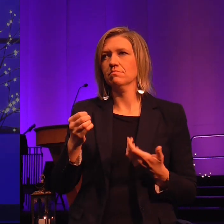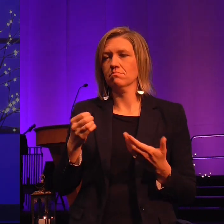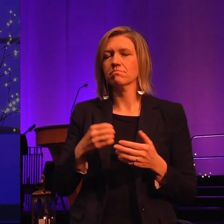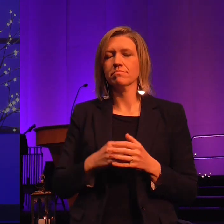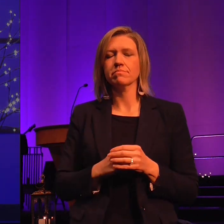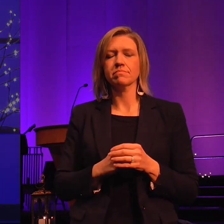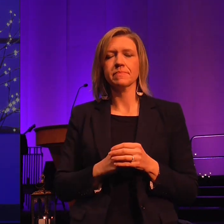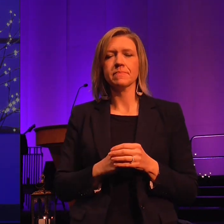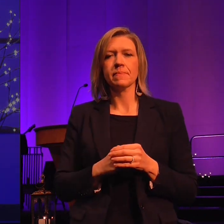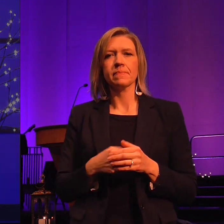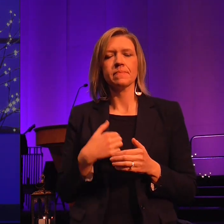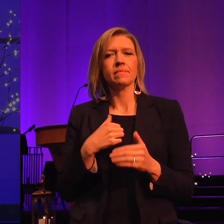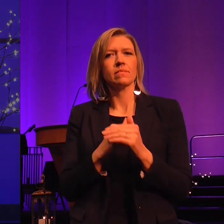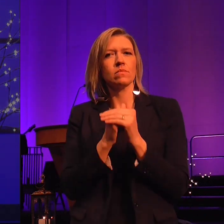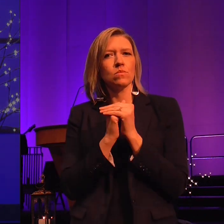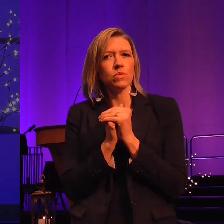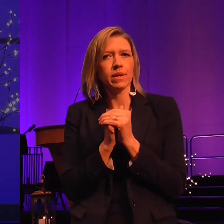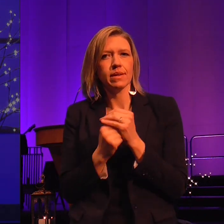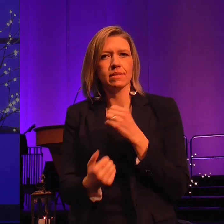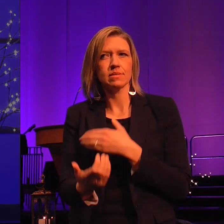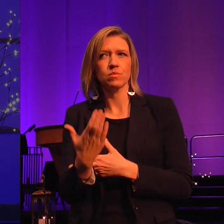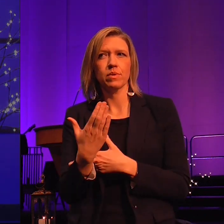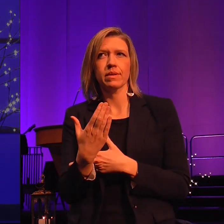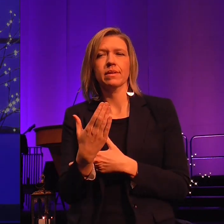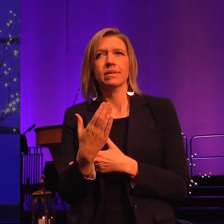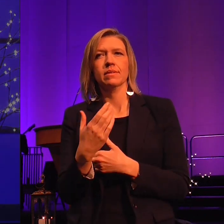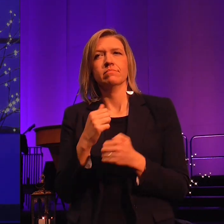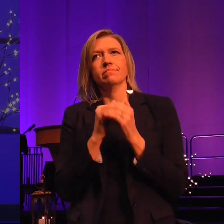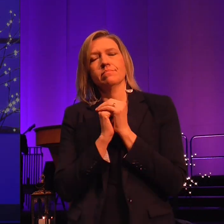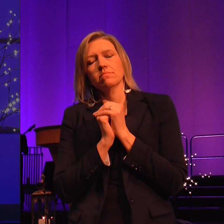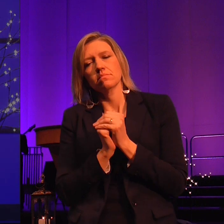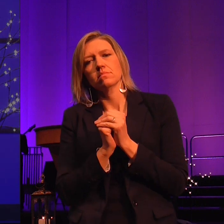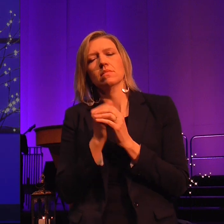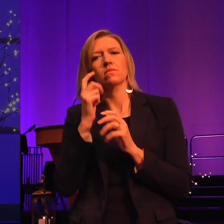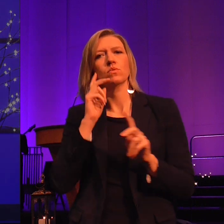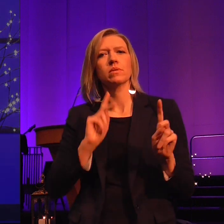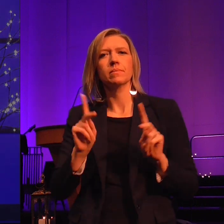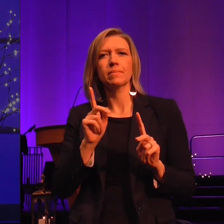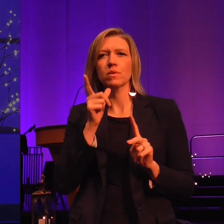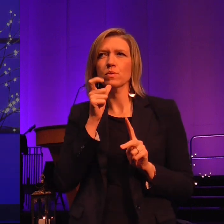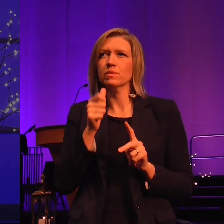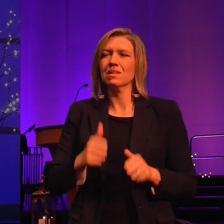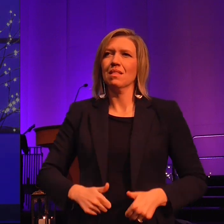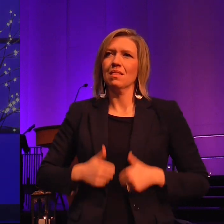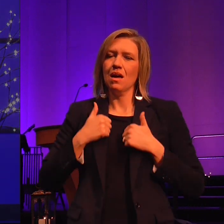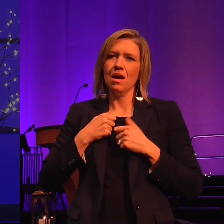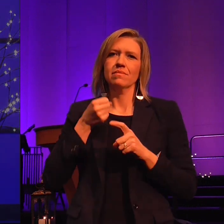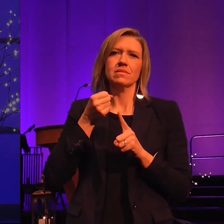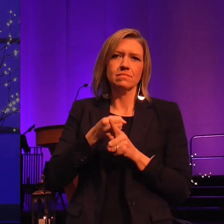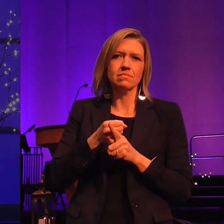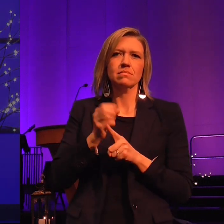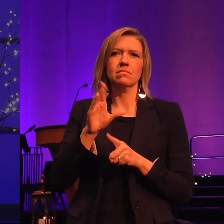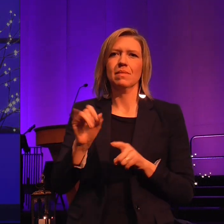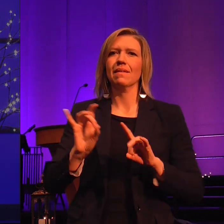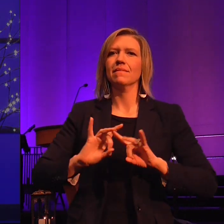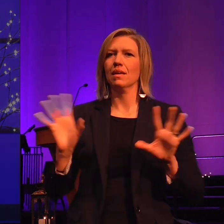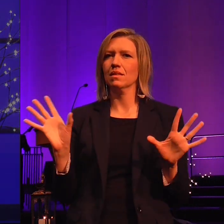I pray this morning for all those whose lives have been touched by violence,